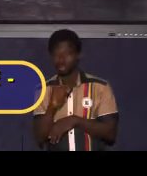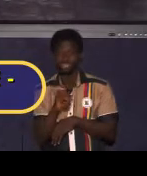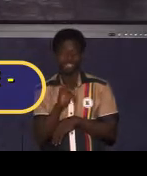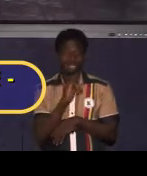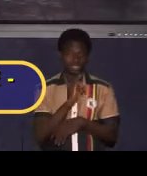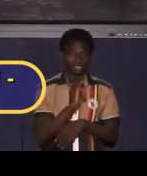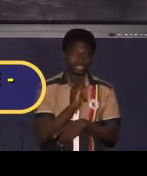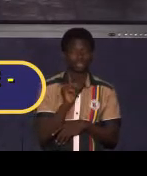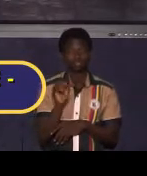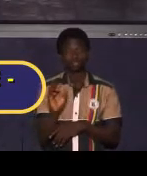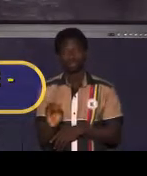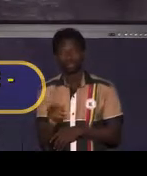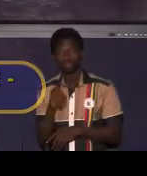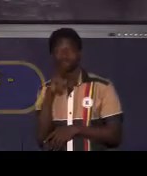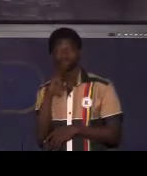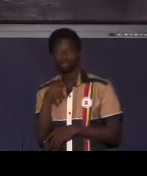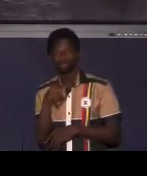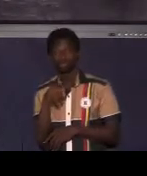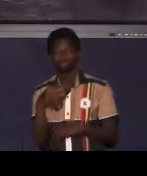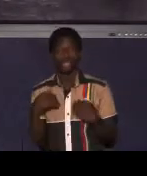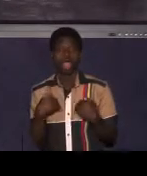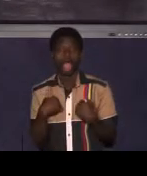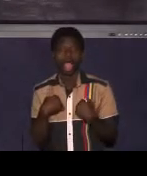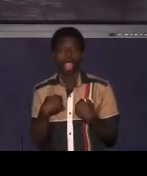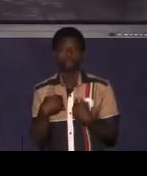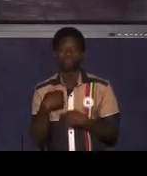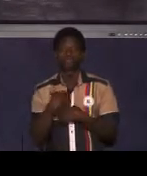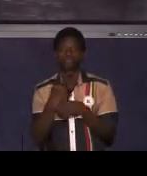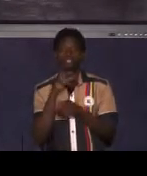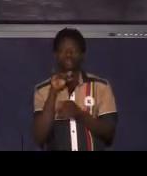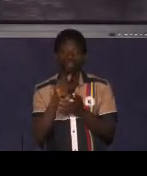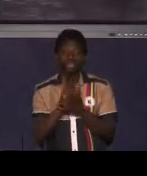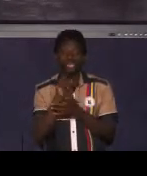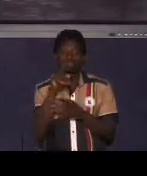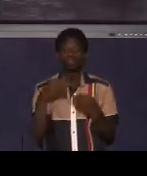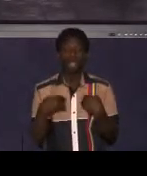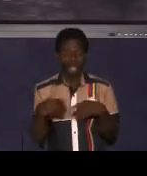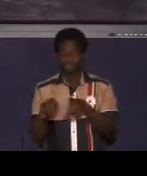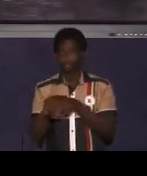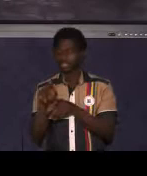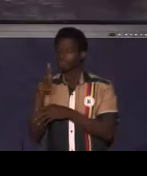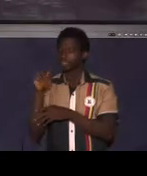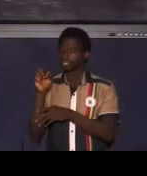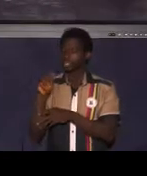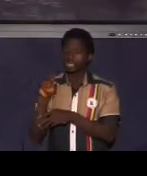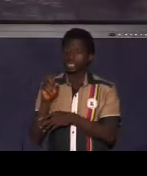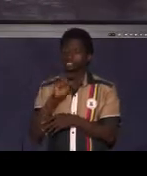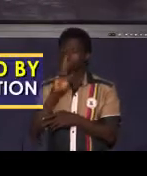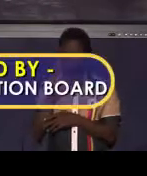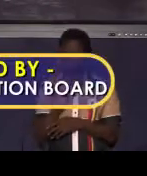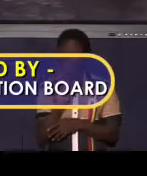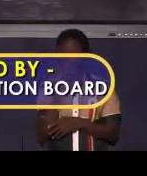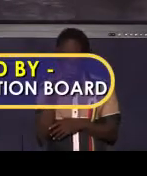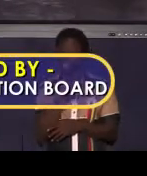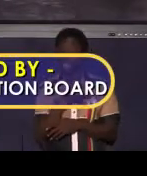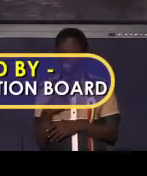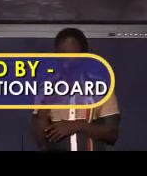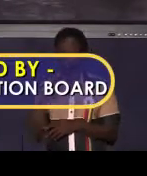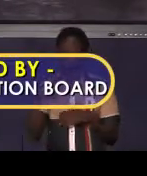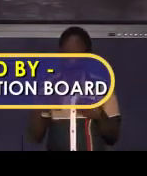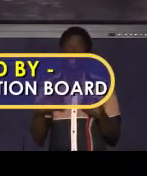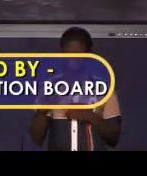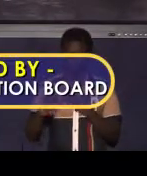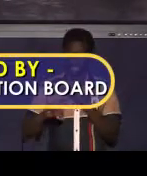Is not, is. So you mind the tense. Make sure you have the same tenses used,